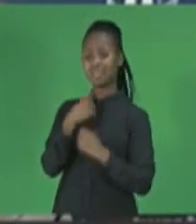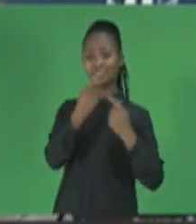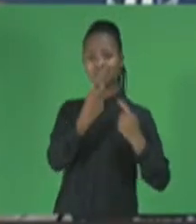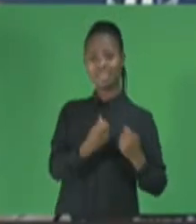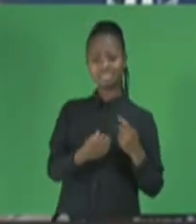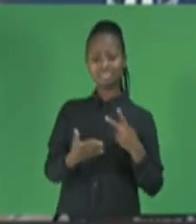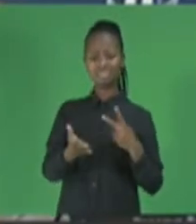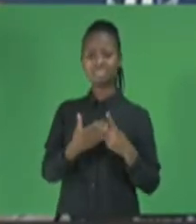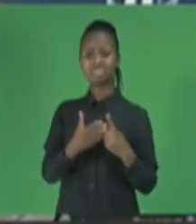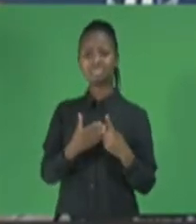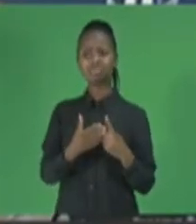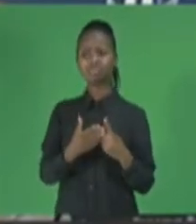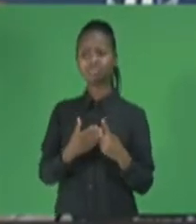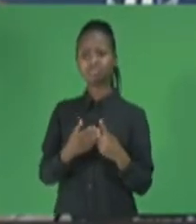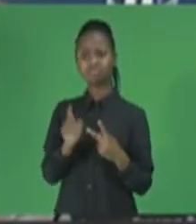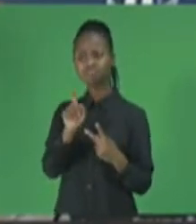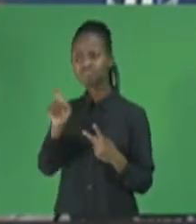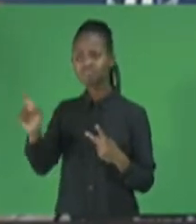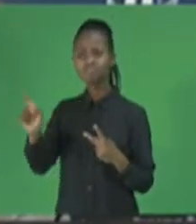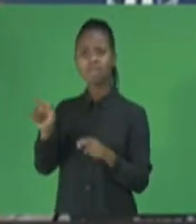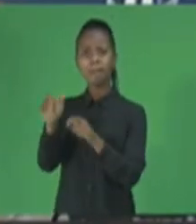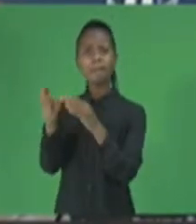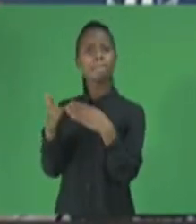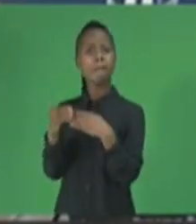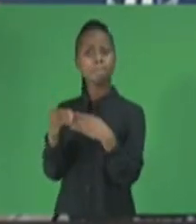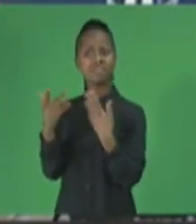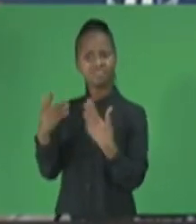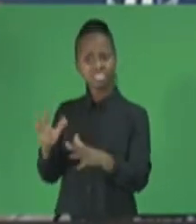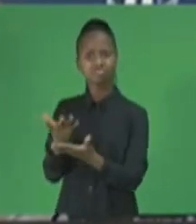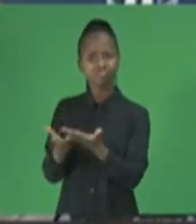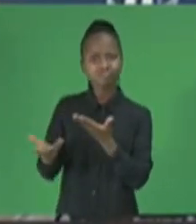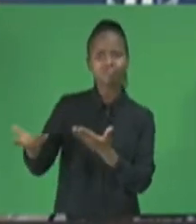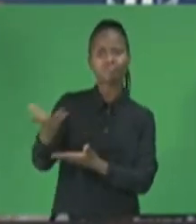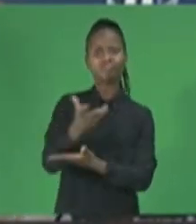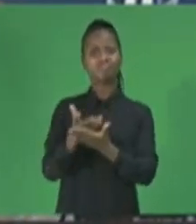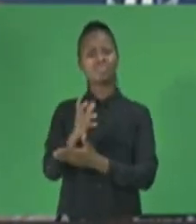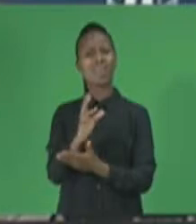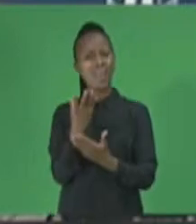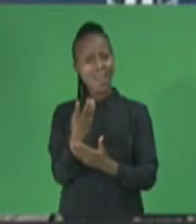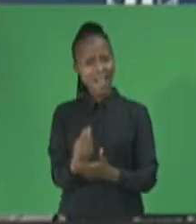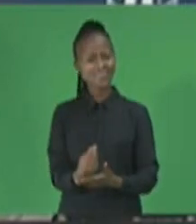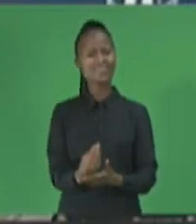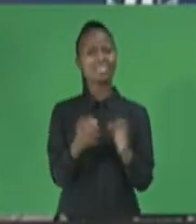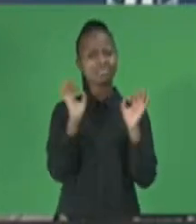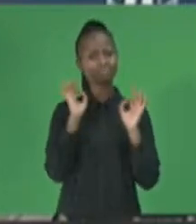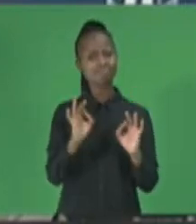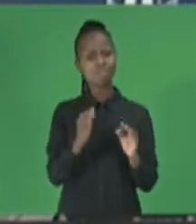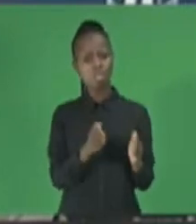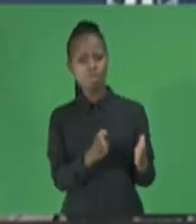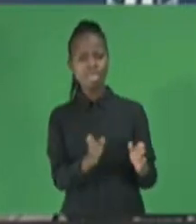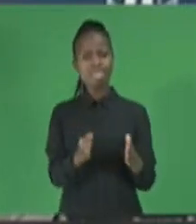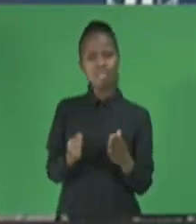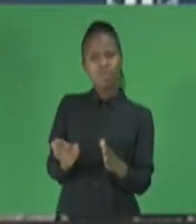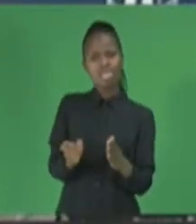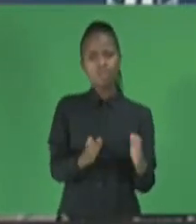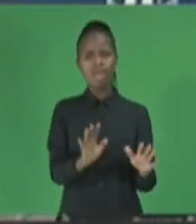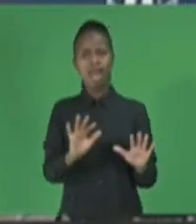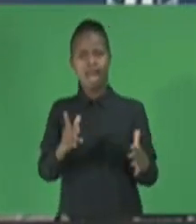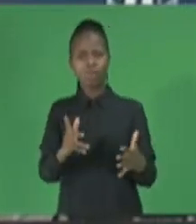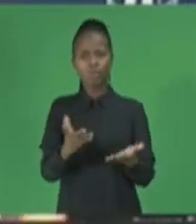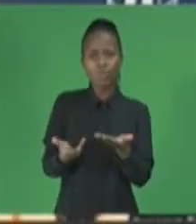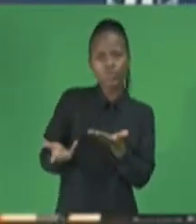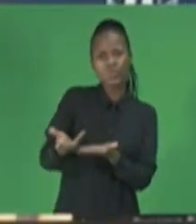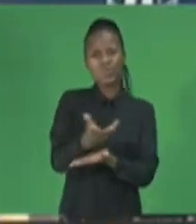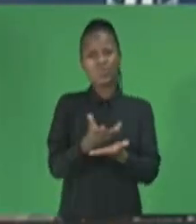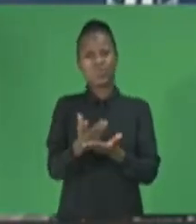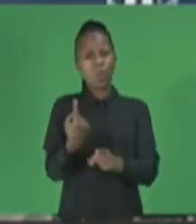regular consultation. We have put in place structures that will enable and facilitate that regular consultation, and